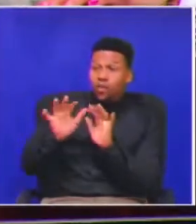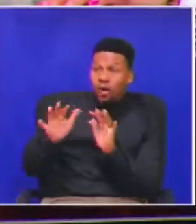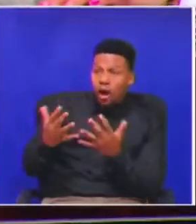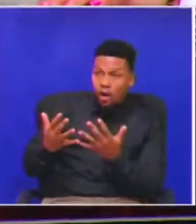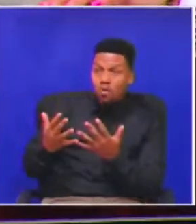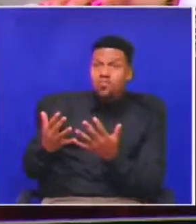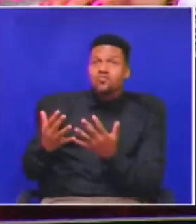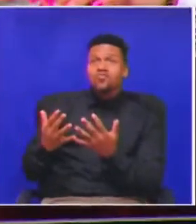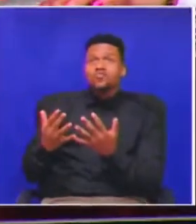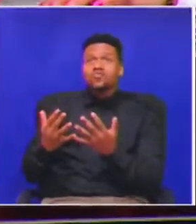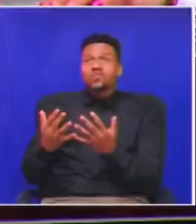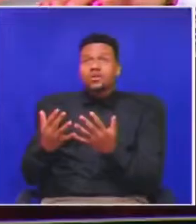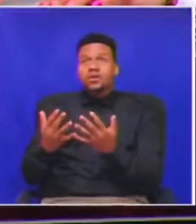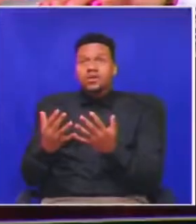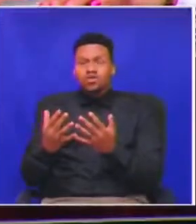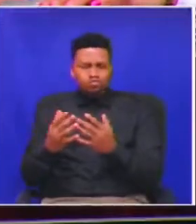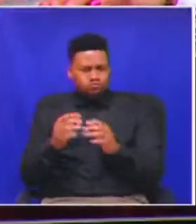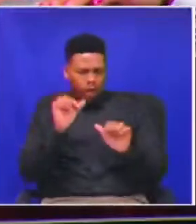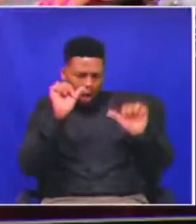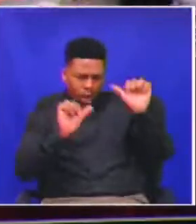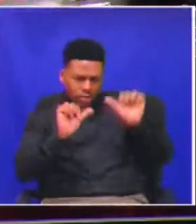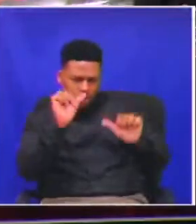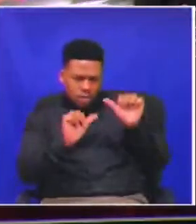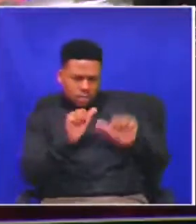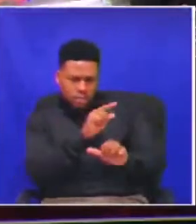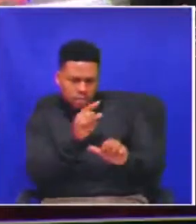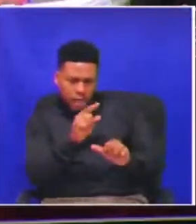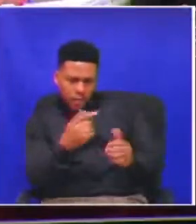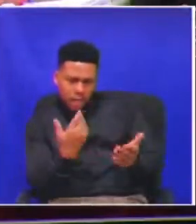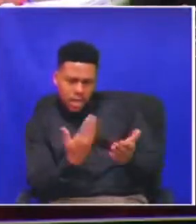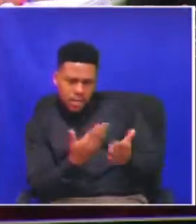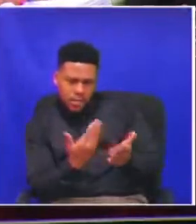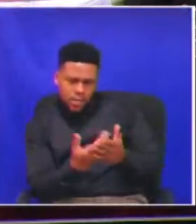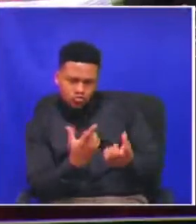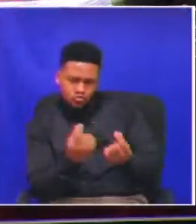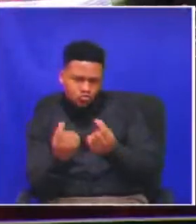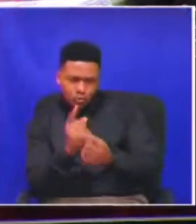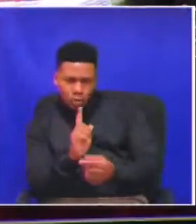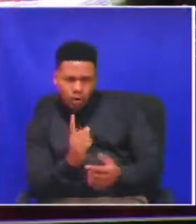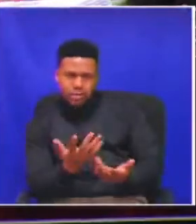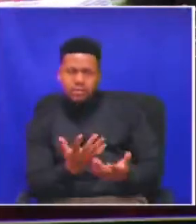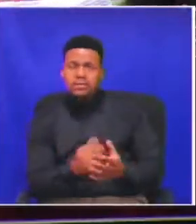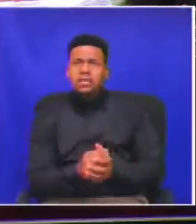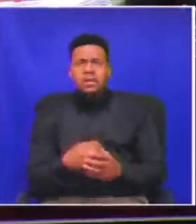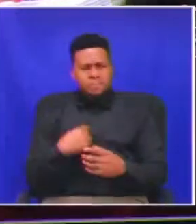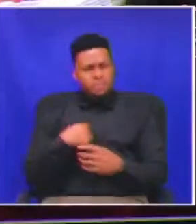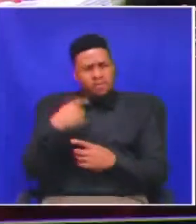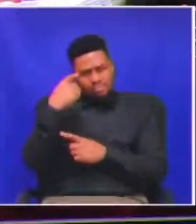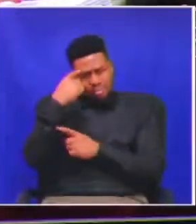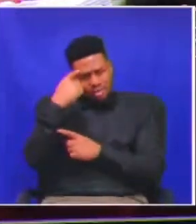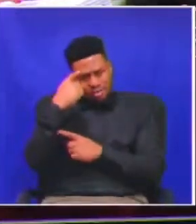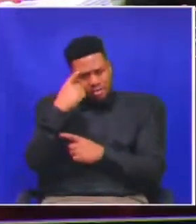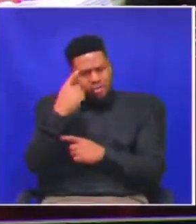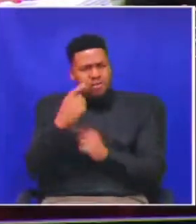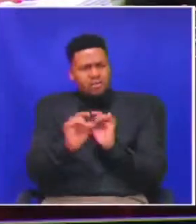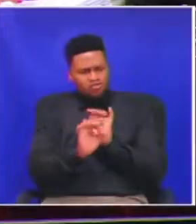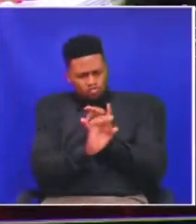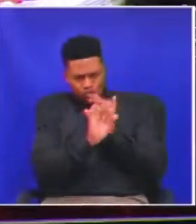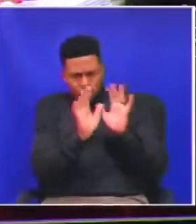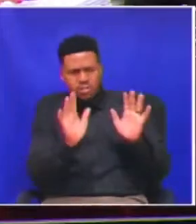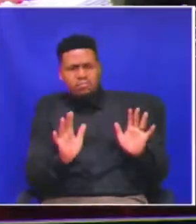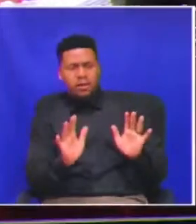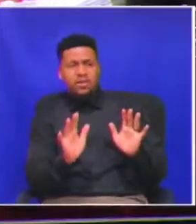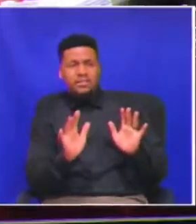their capability and their acumen. So I do think that the transparency that the people of South Africa